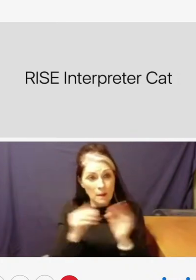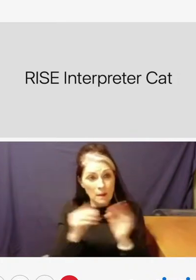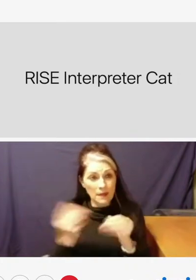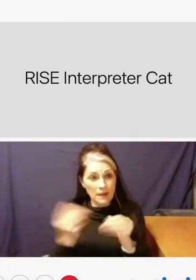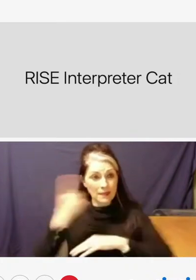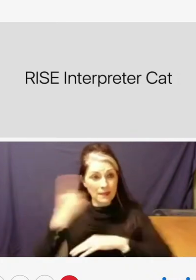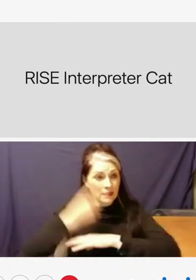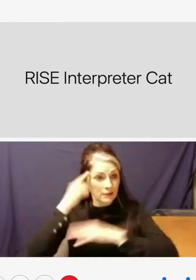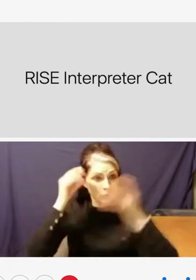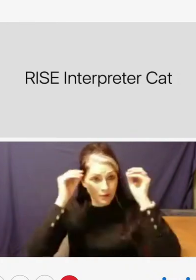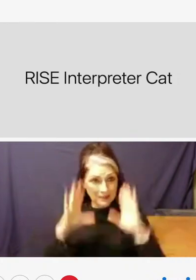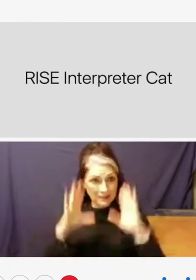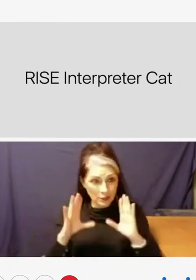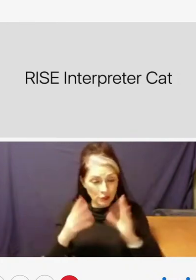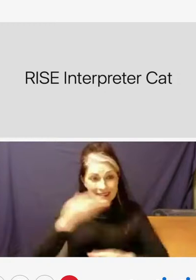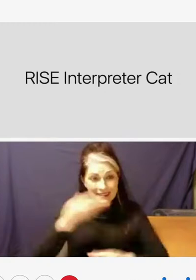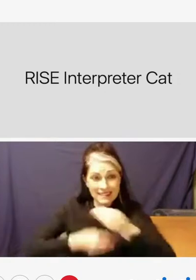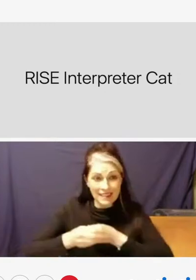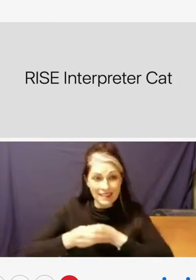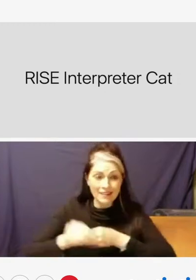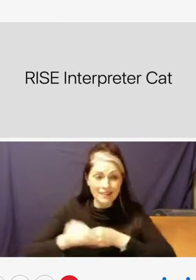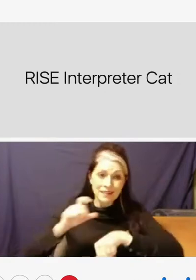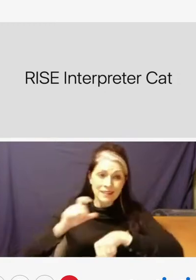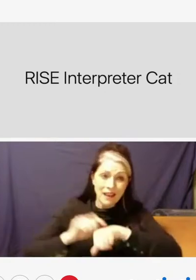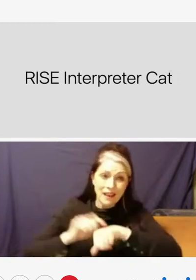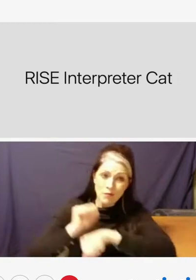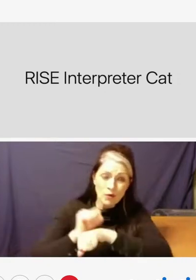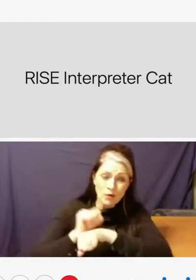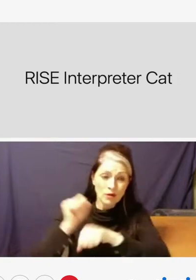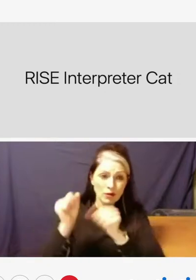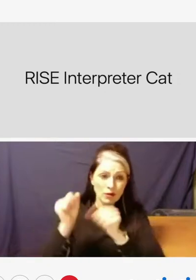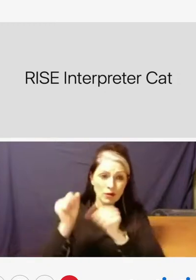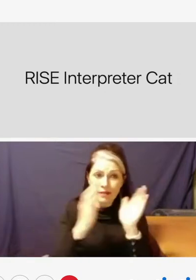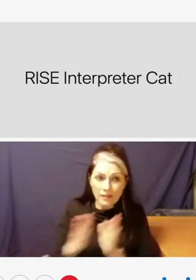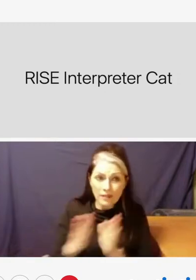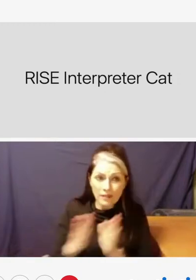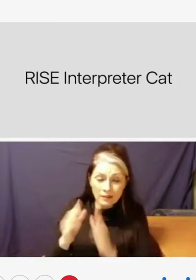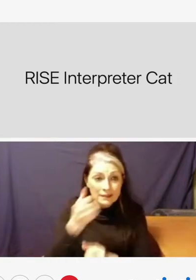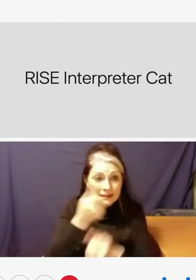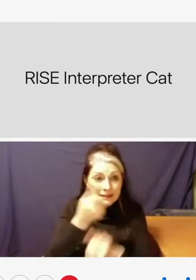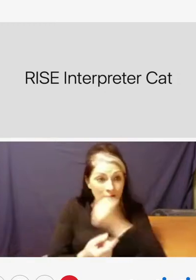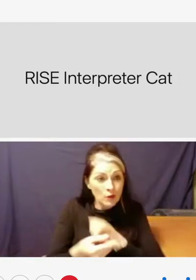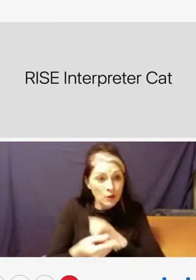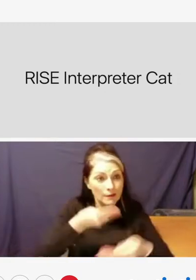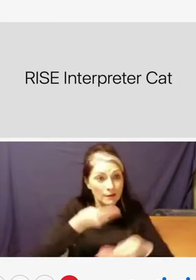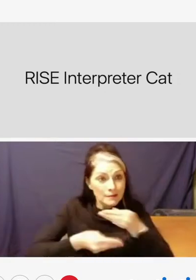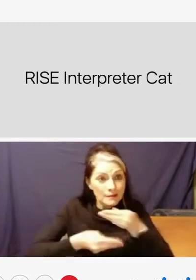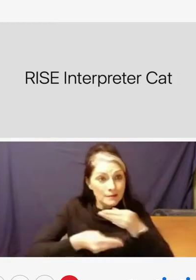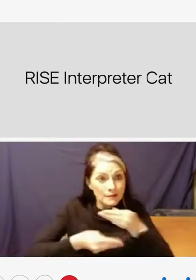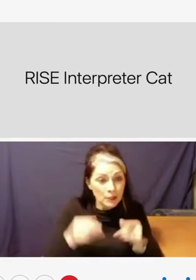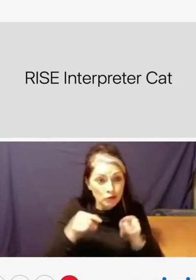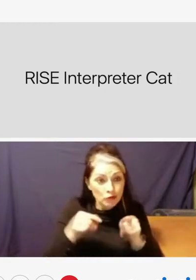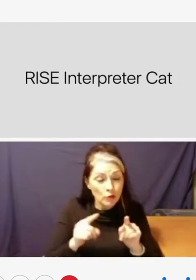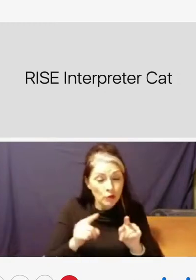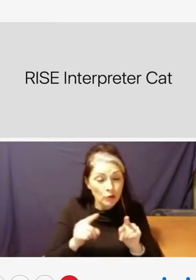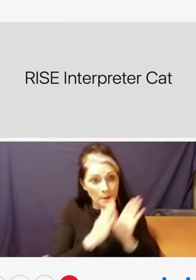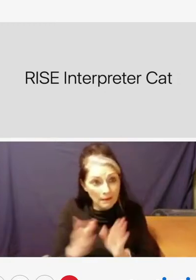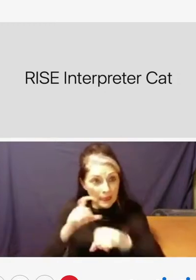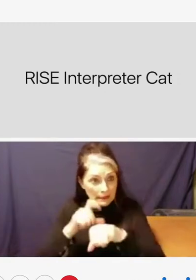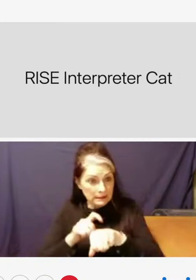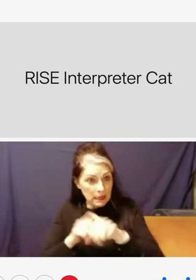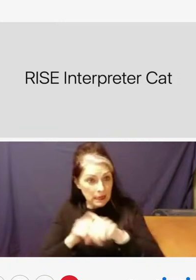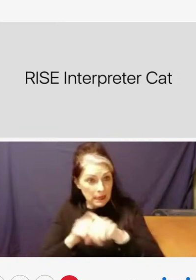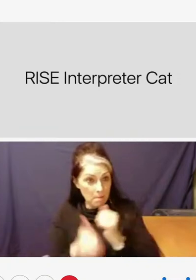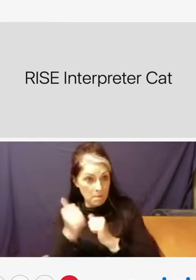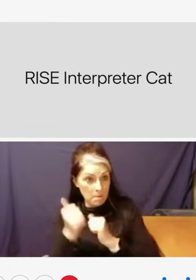agenda since everyone is subbing during this uh planning time and most of the teachers are having